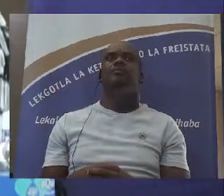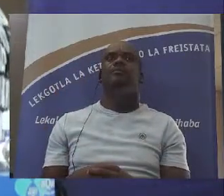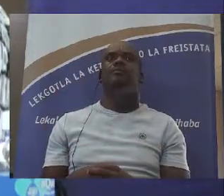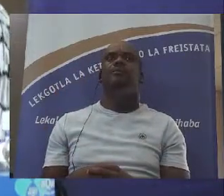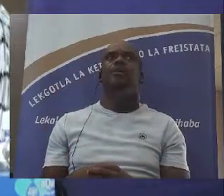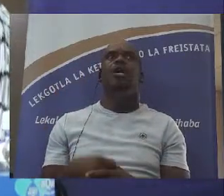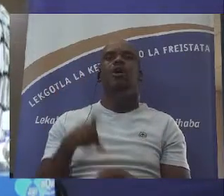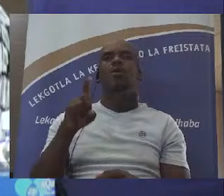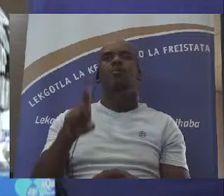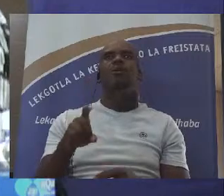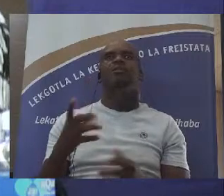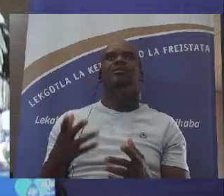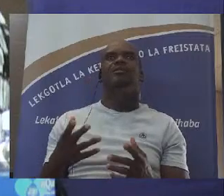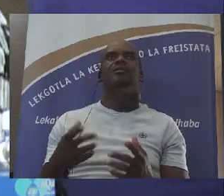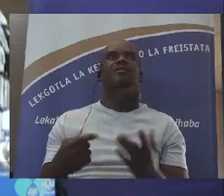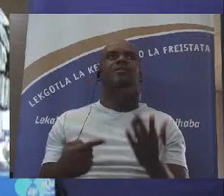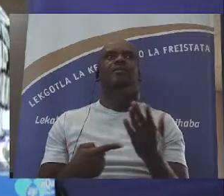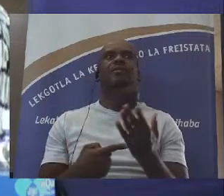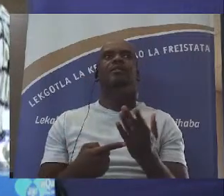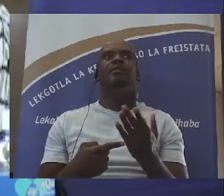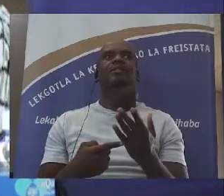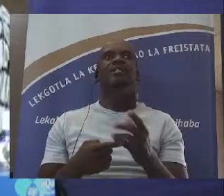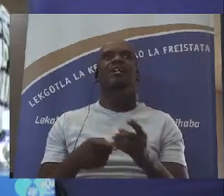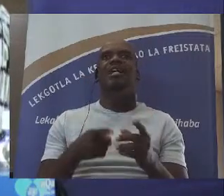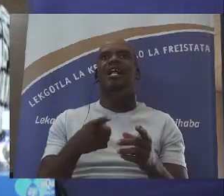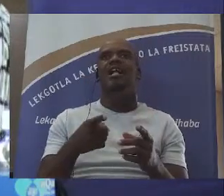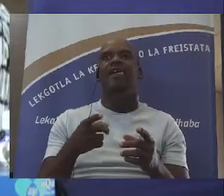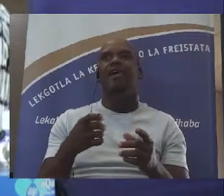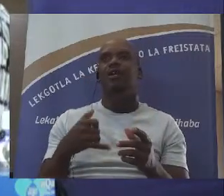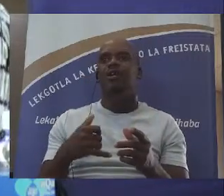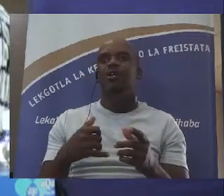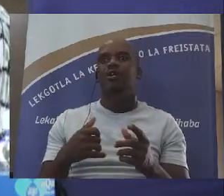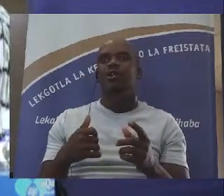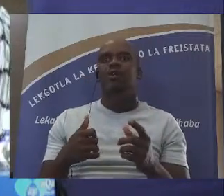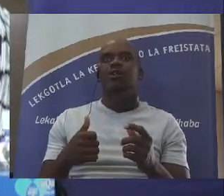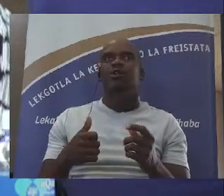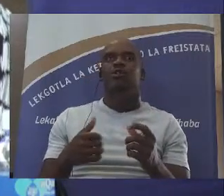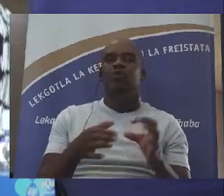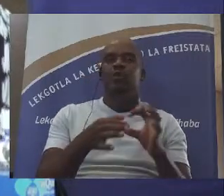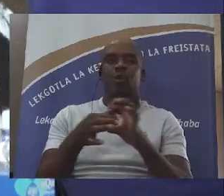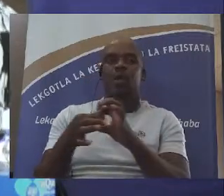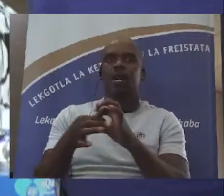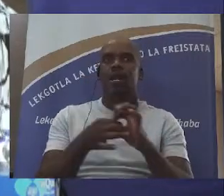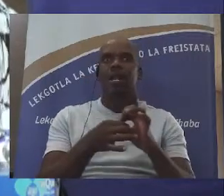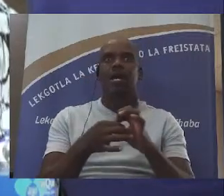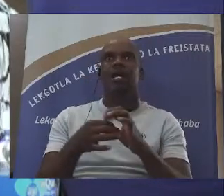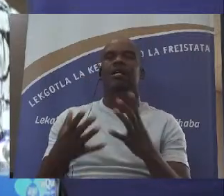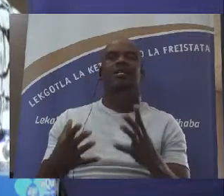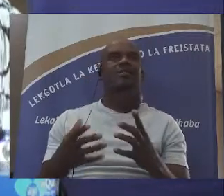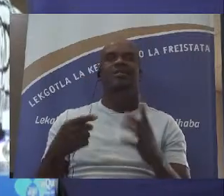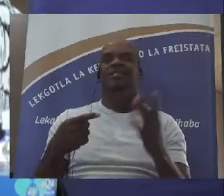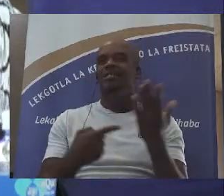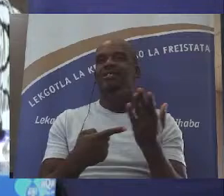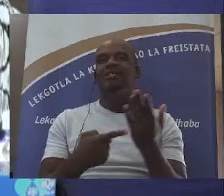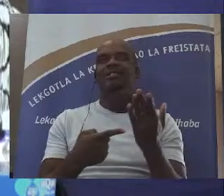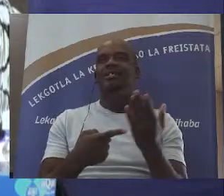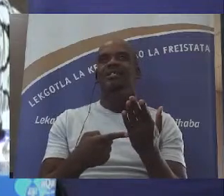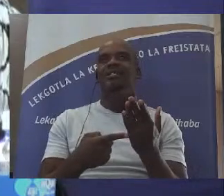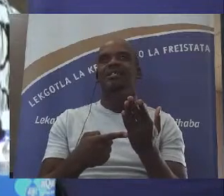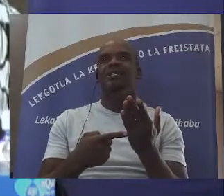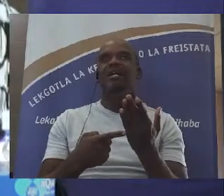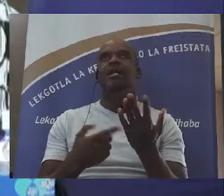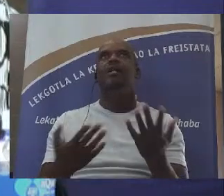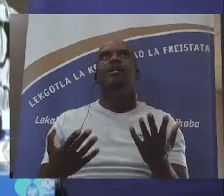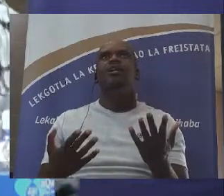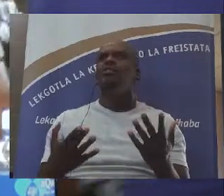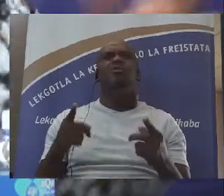And you must have technical ability to conduct the proposed operations. Technical ability. We can't